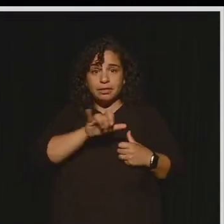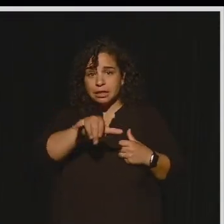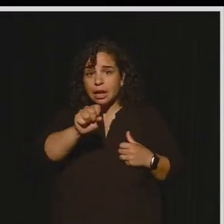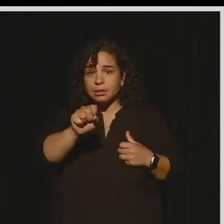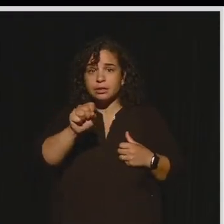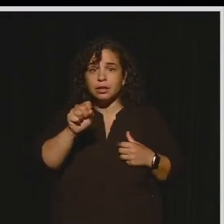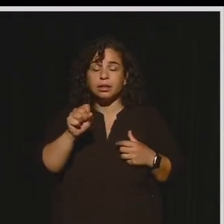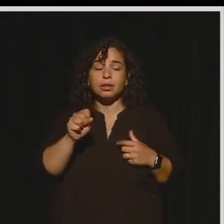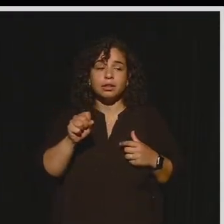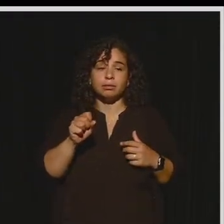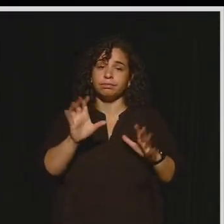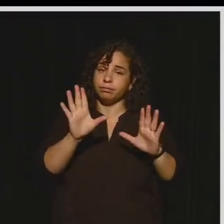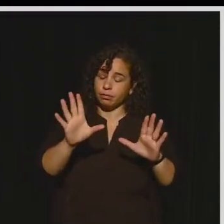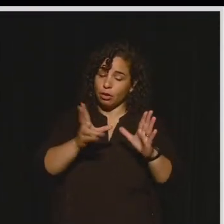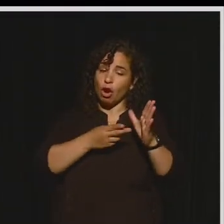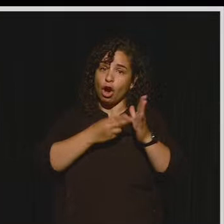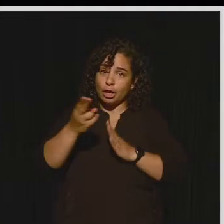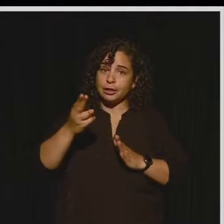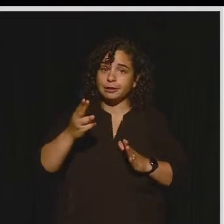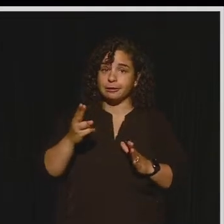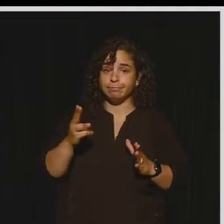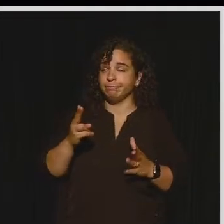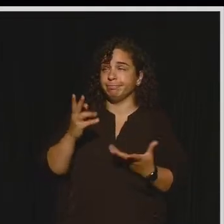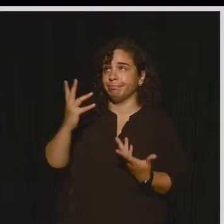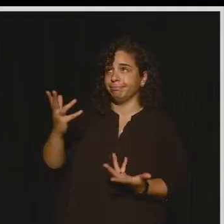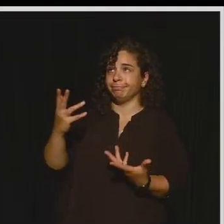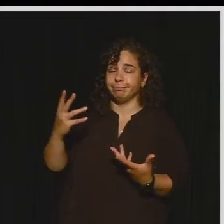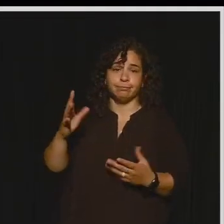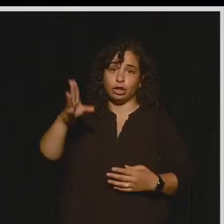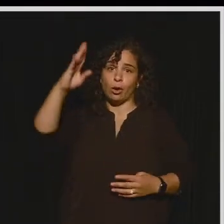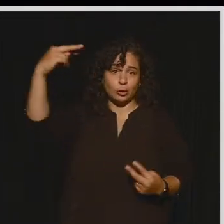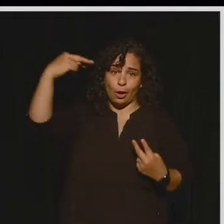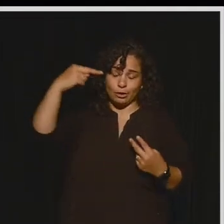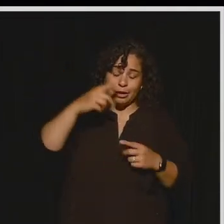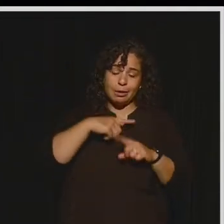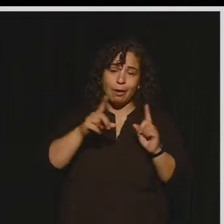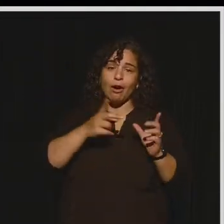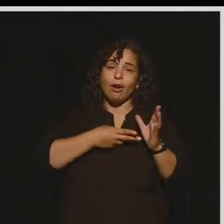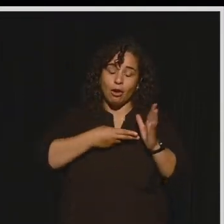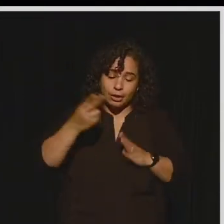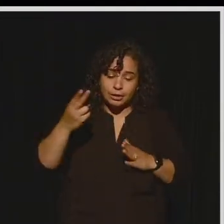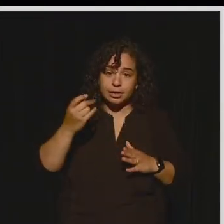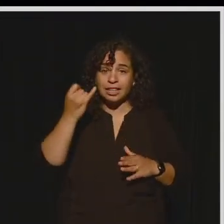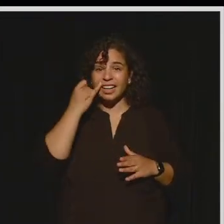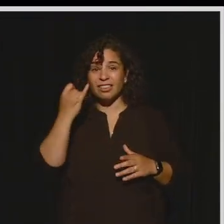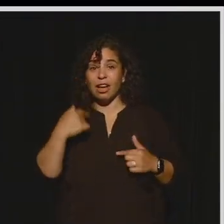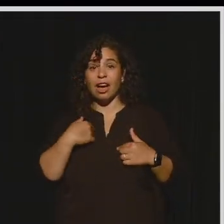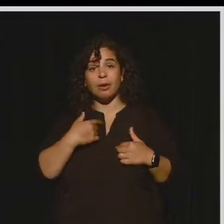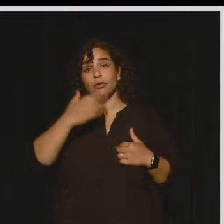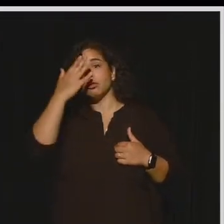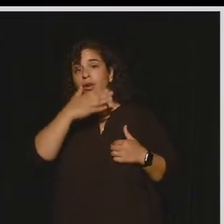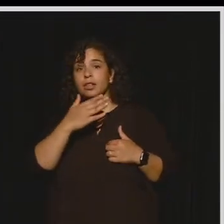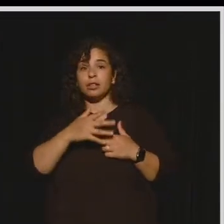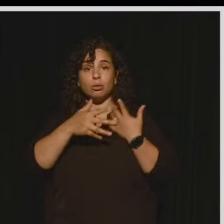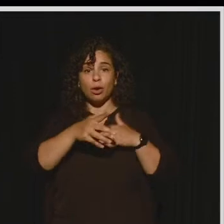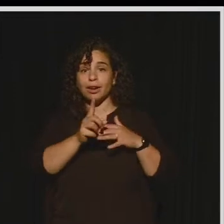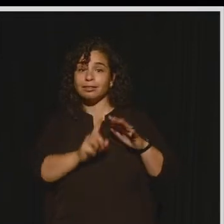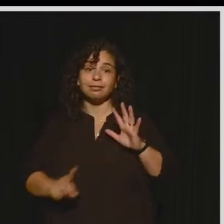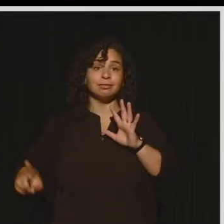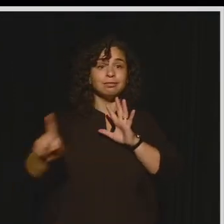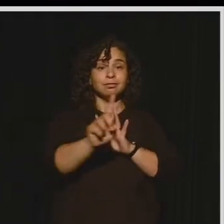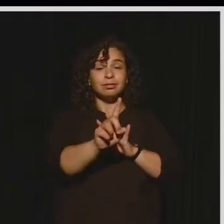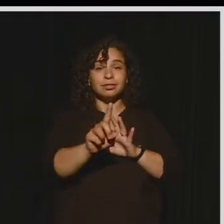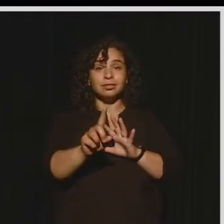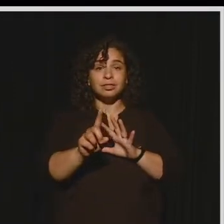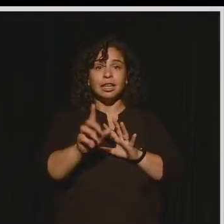I can truly say, honest to God, for the first time, if I were to be standing in front of the parade this year, I